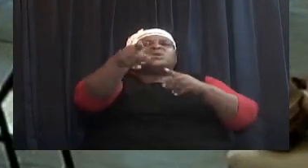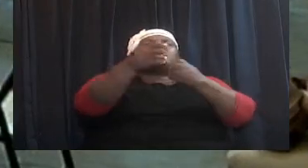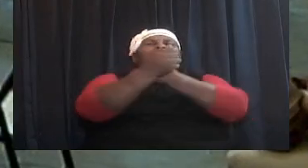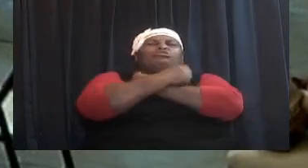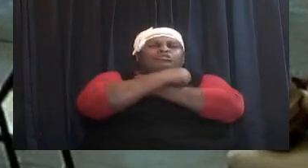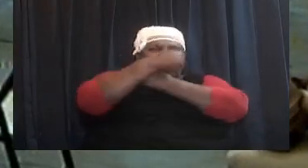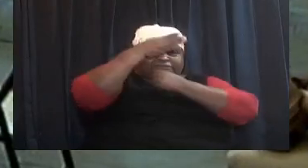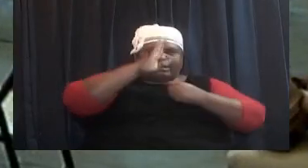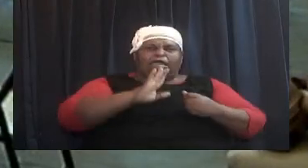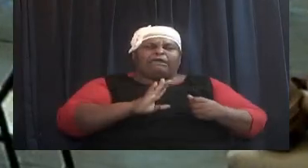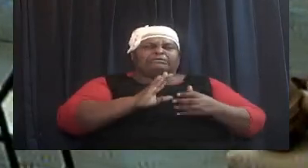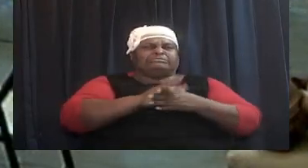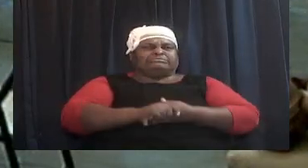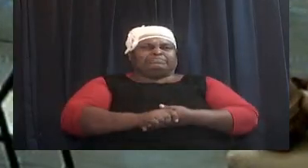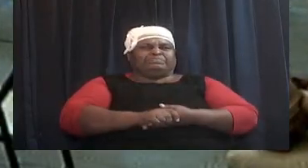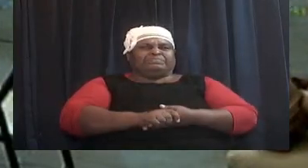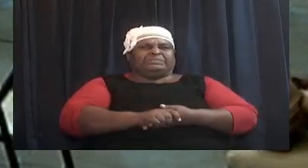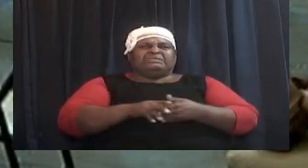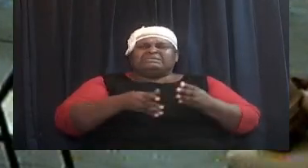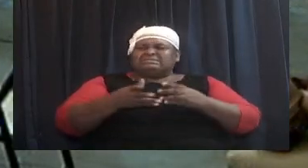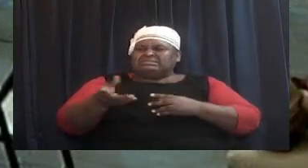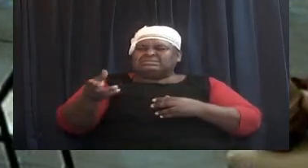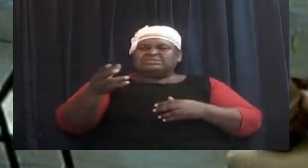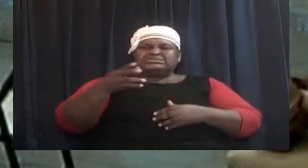There is an unction inside